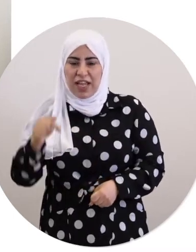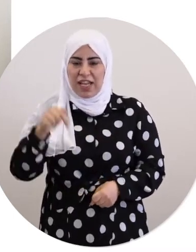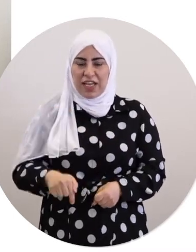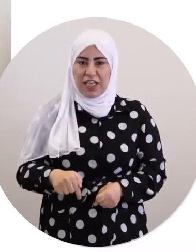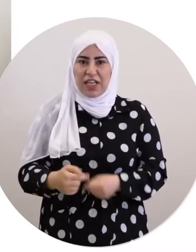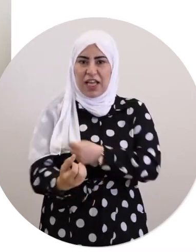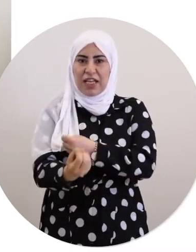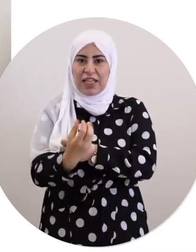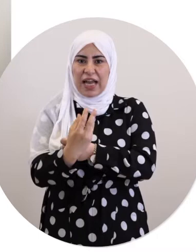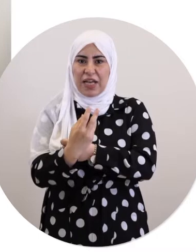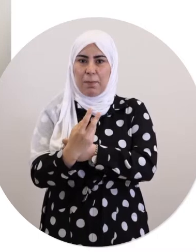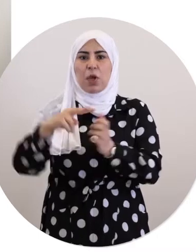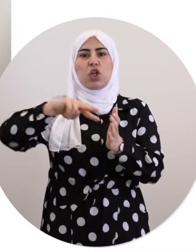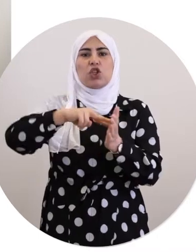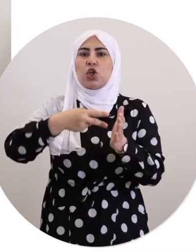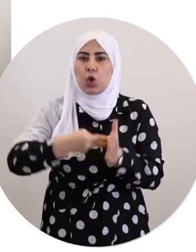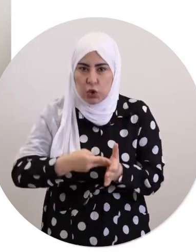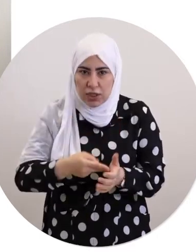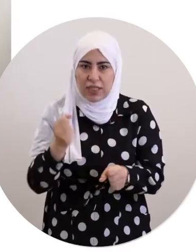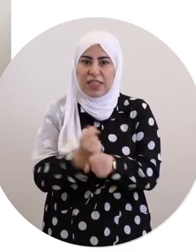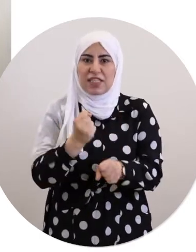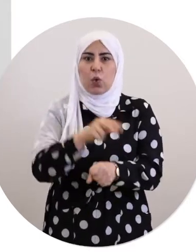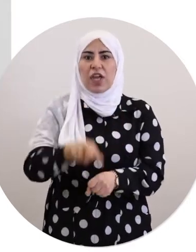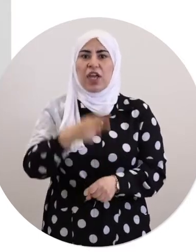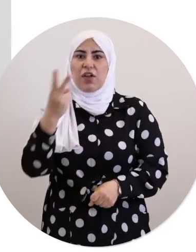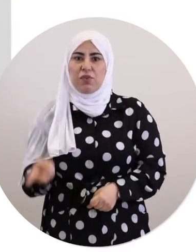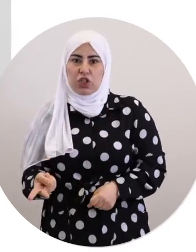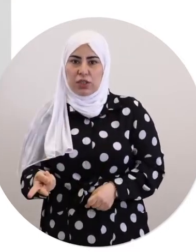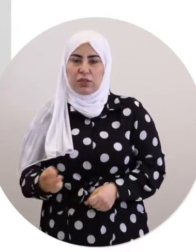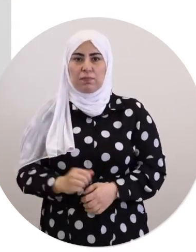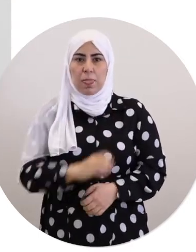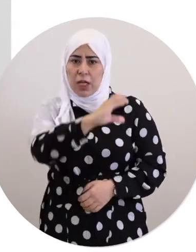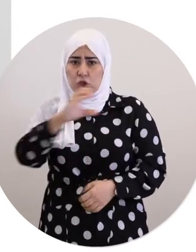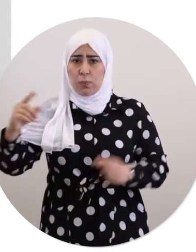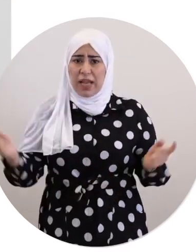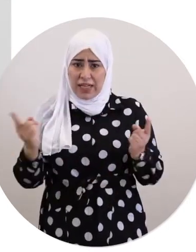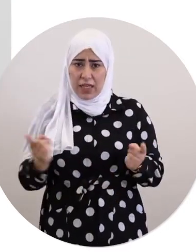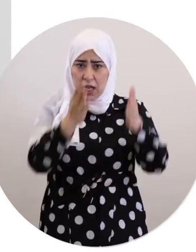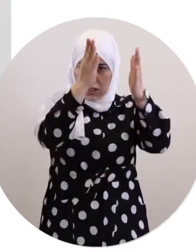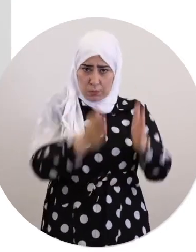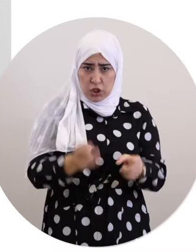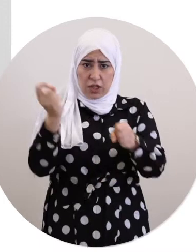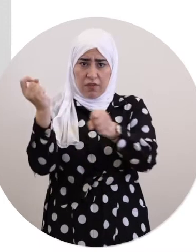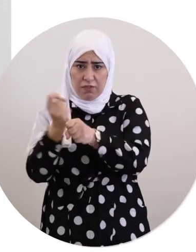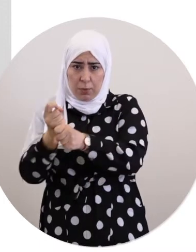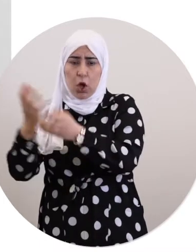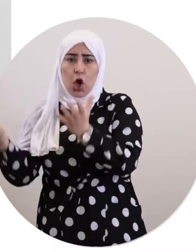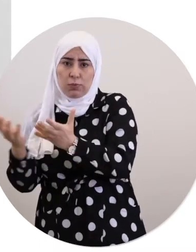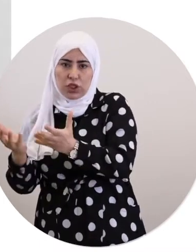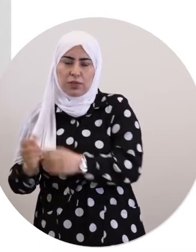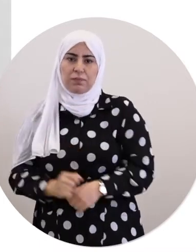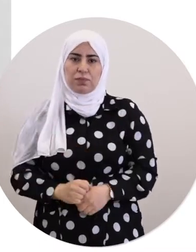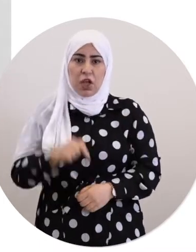you invert sentences. Very easy. Like we said, a regular sentence usually starts with a subject, verb,